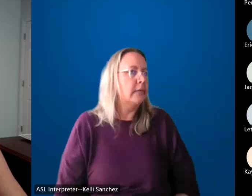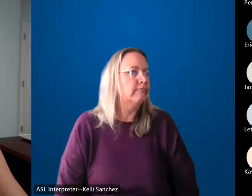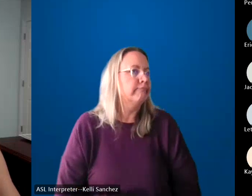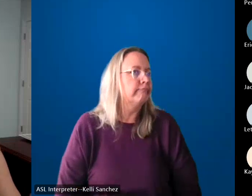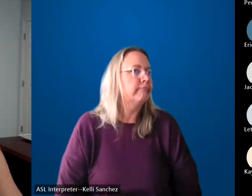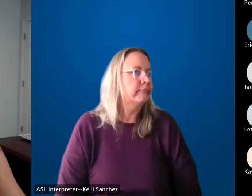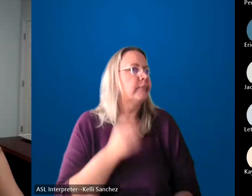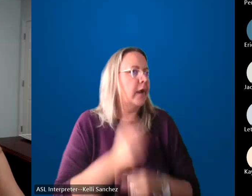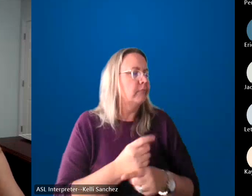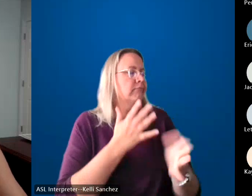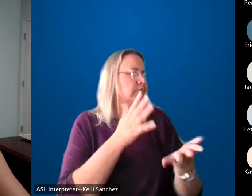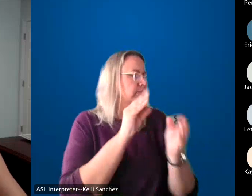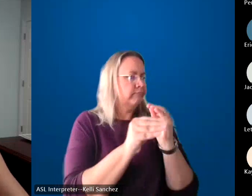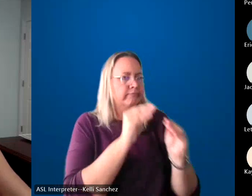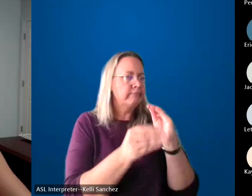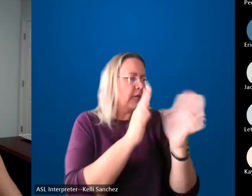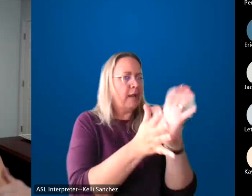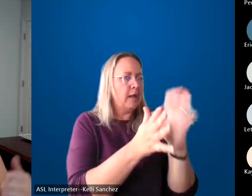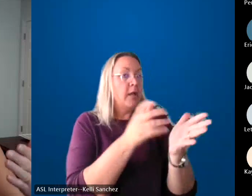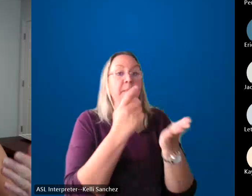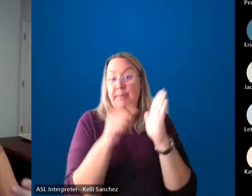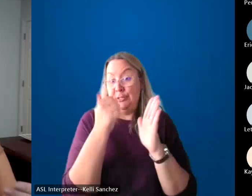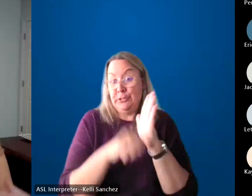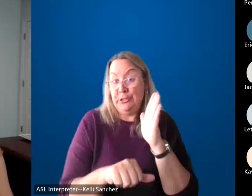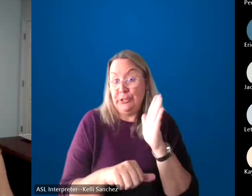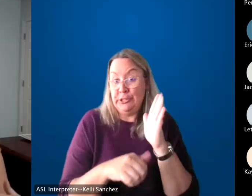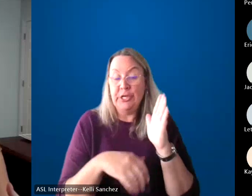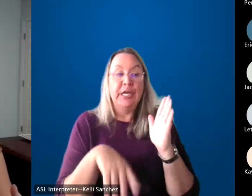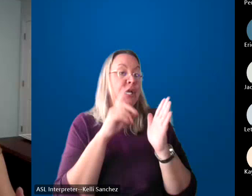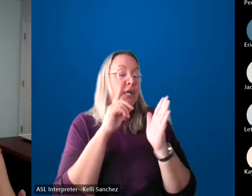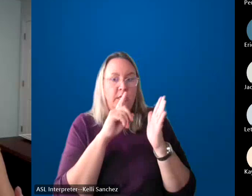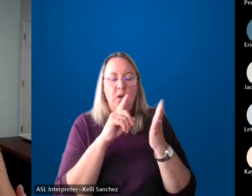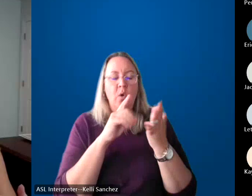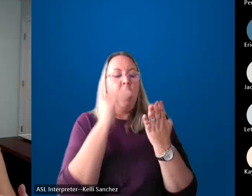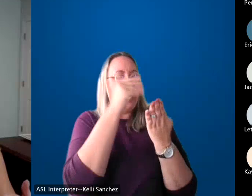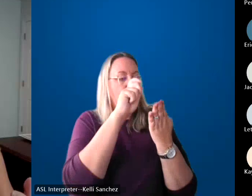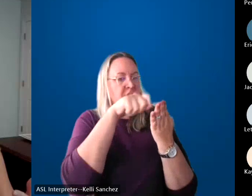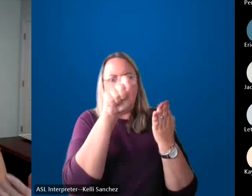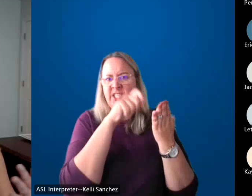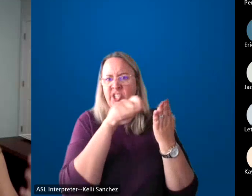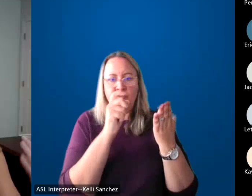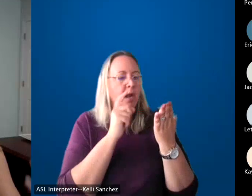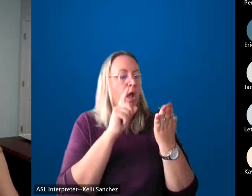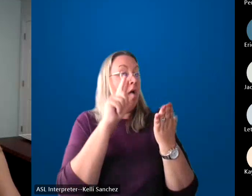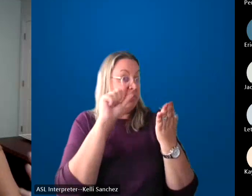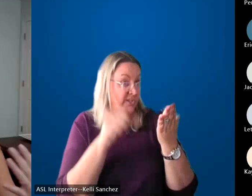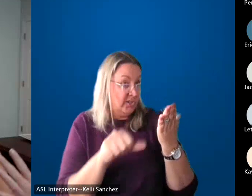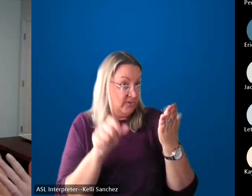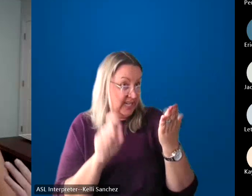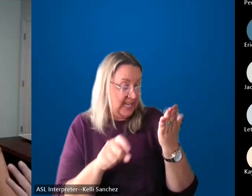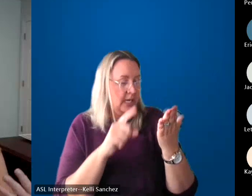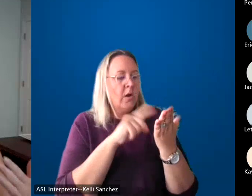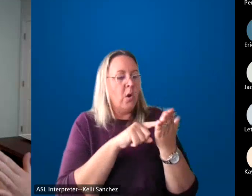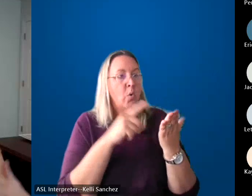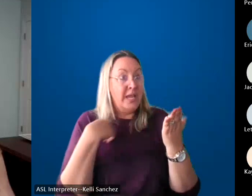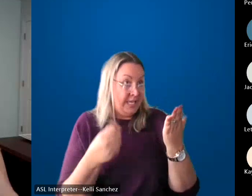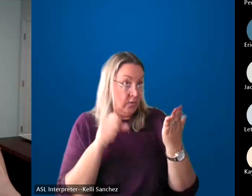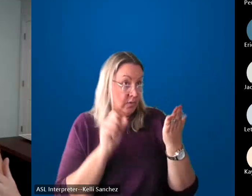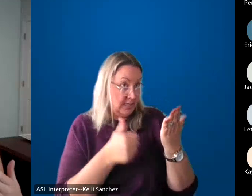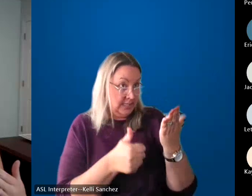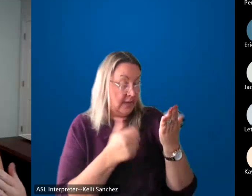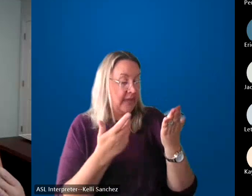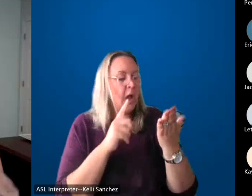Right? Like, we want to repair if it needs surgery. You go through the checklist. Does it need surgery? Does it need to go, can it heal on its own? Like, except